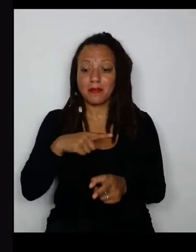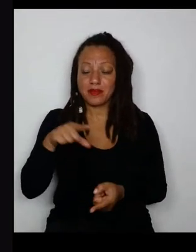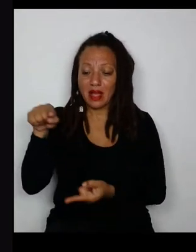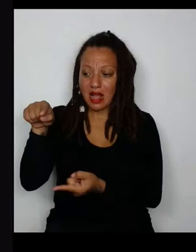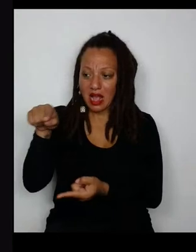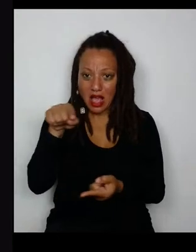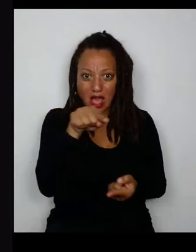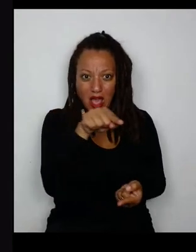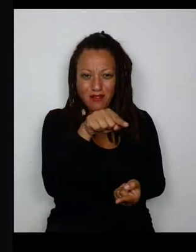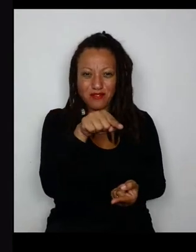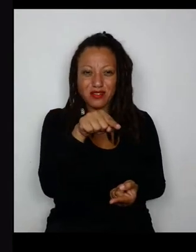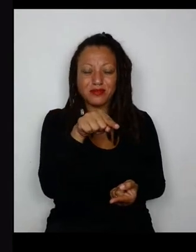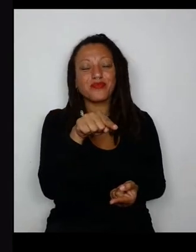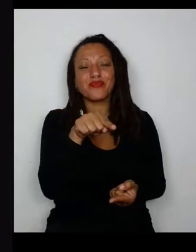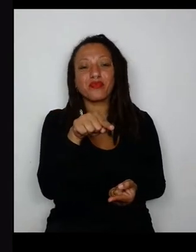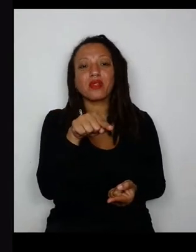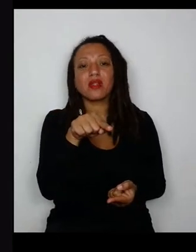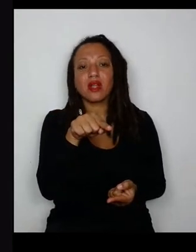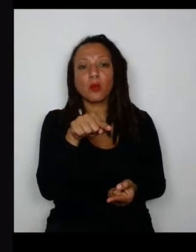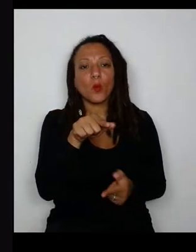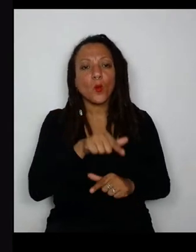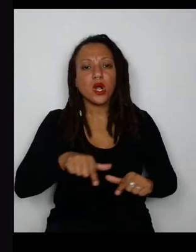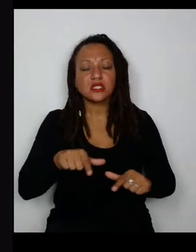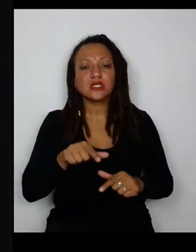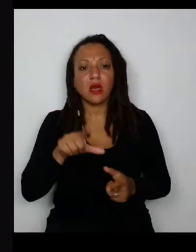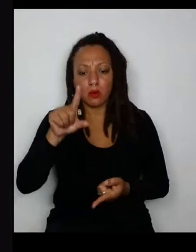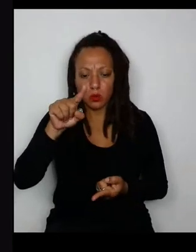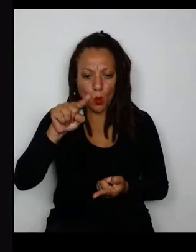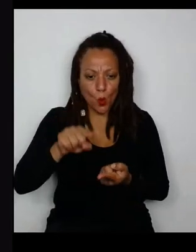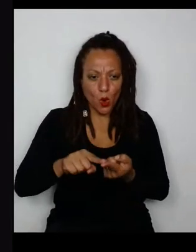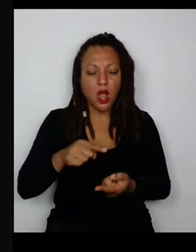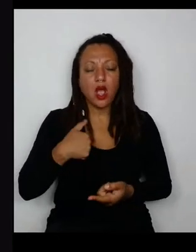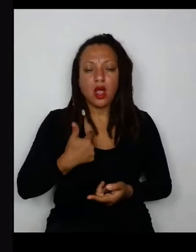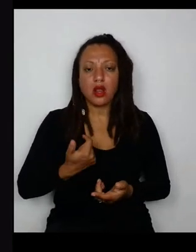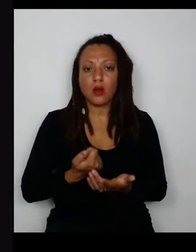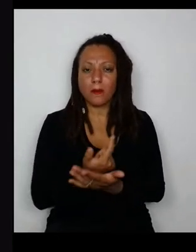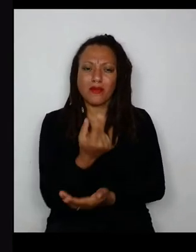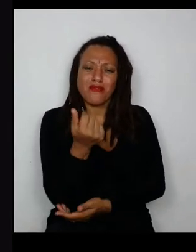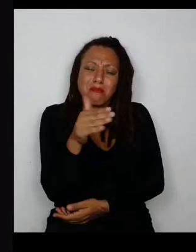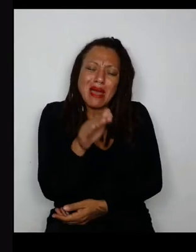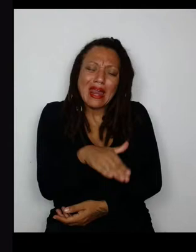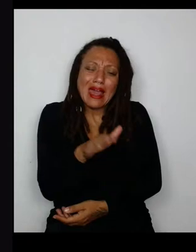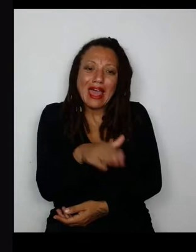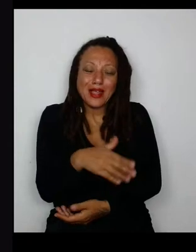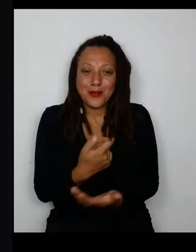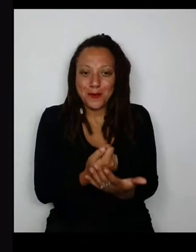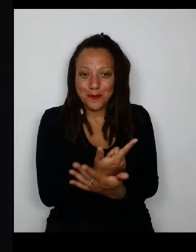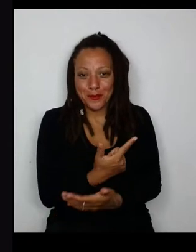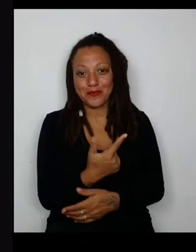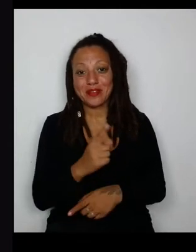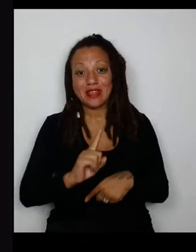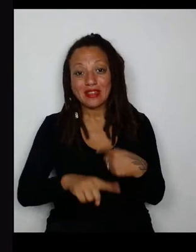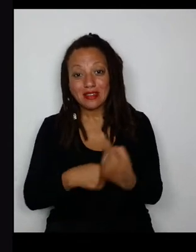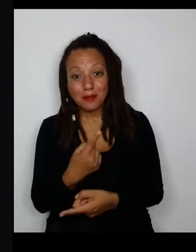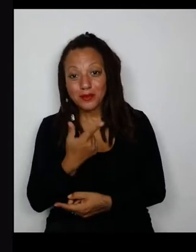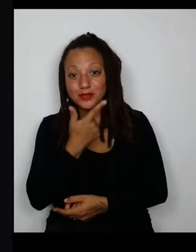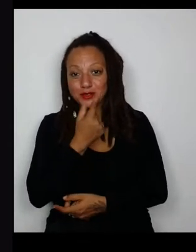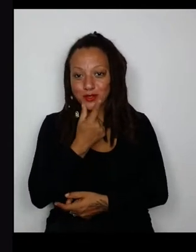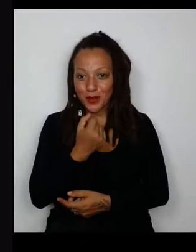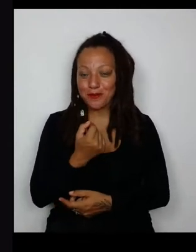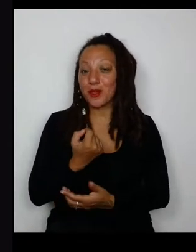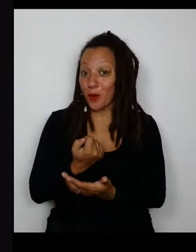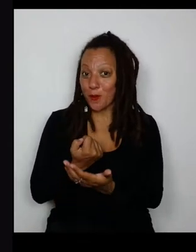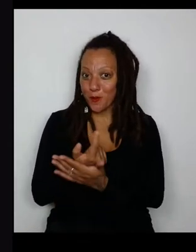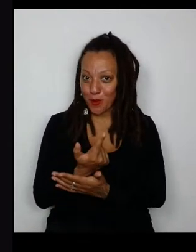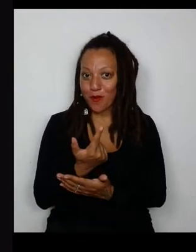bottles was sold for 20 francs so they were very cheap and segalon soon after that went back to